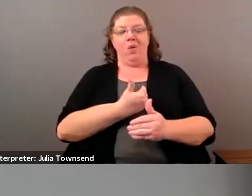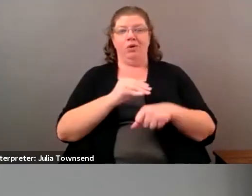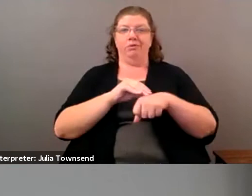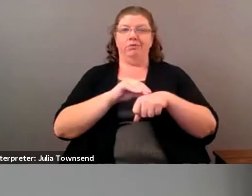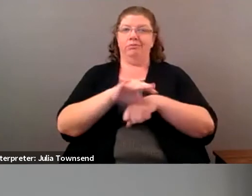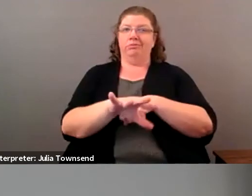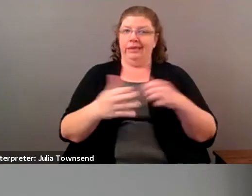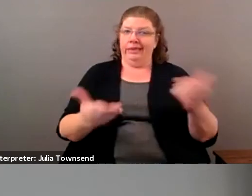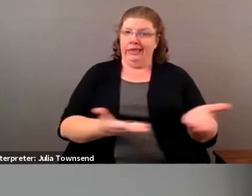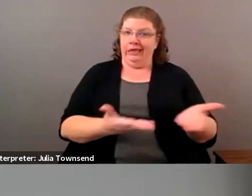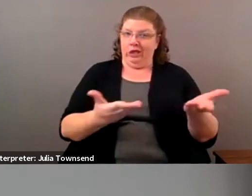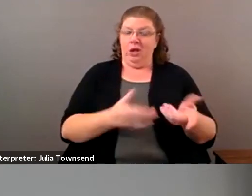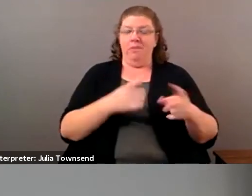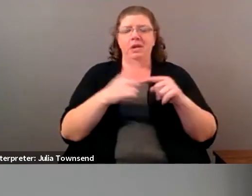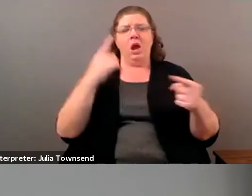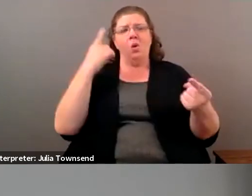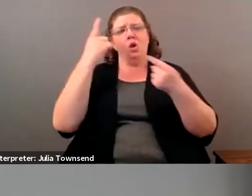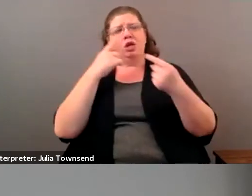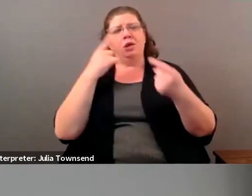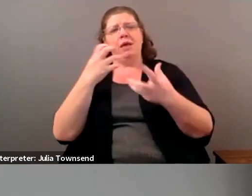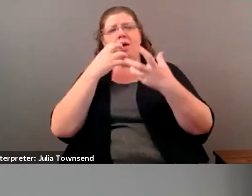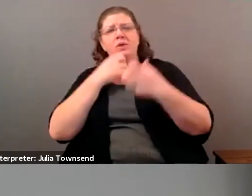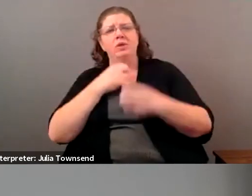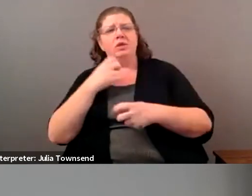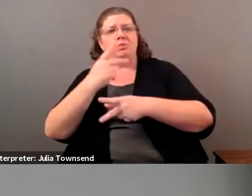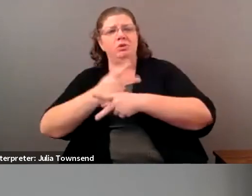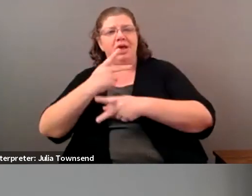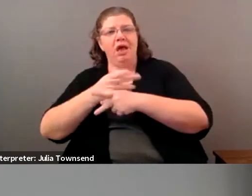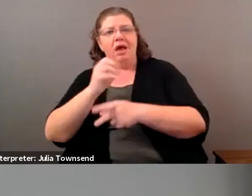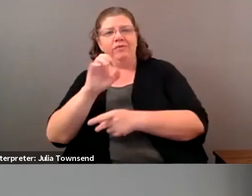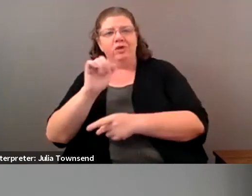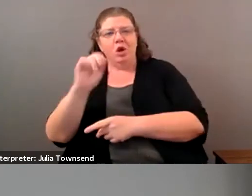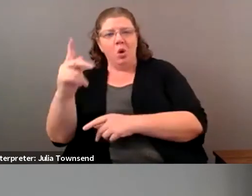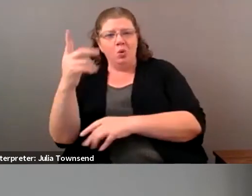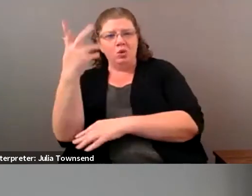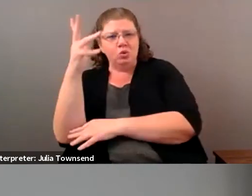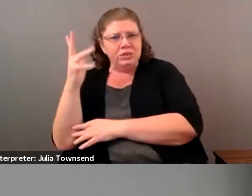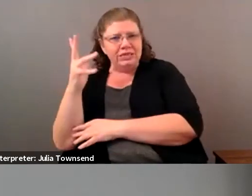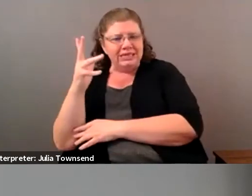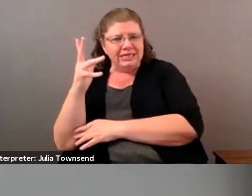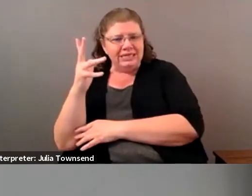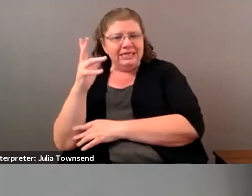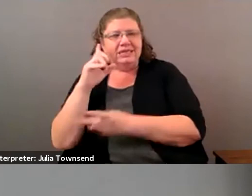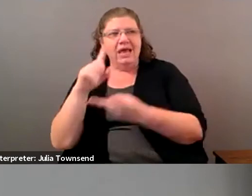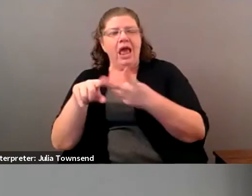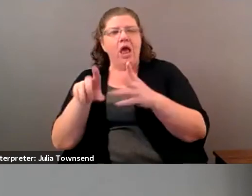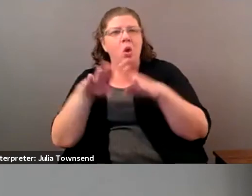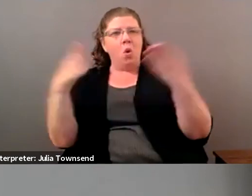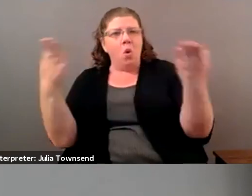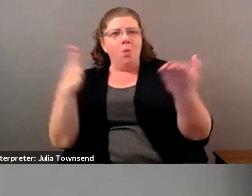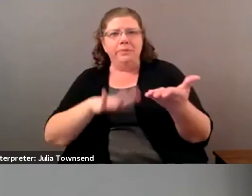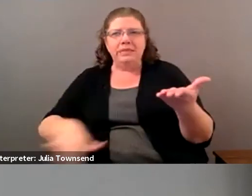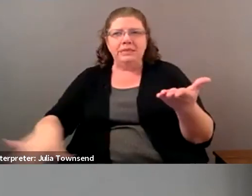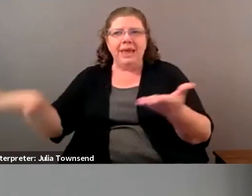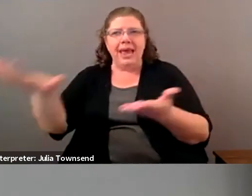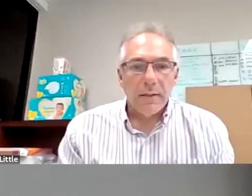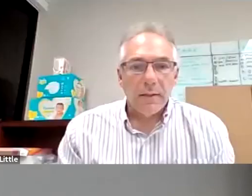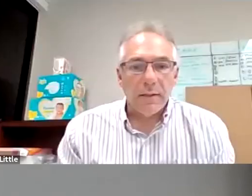about, the preservation of the oak trees and such in the open space.